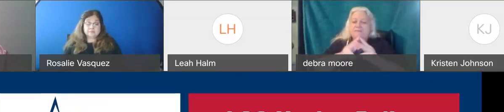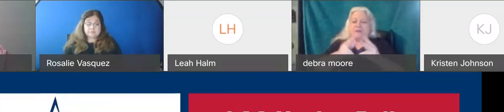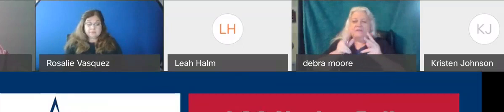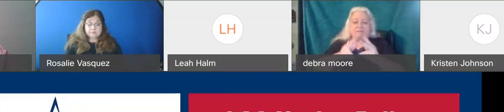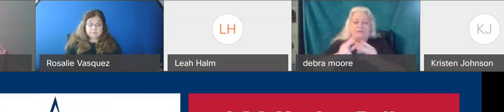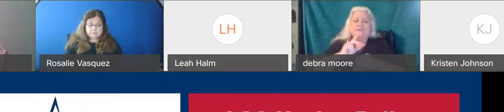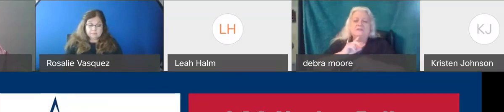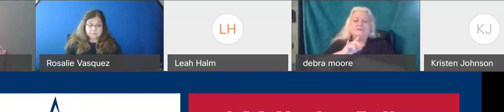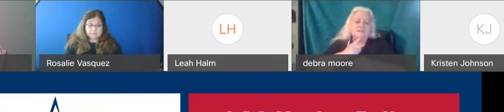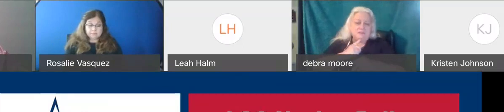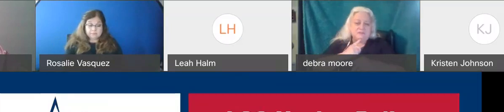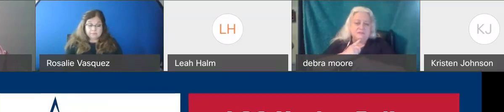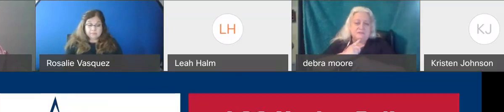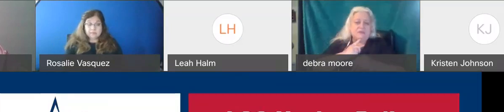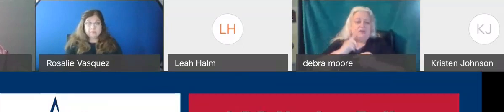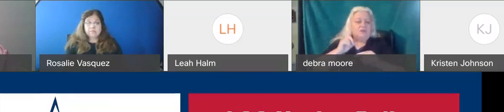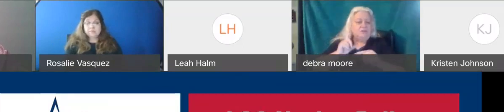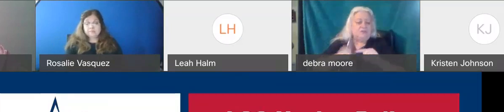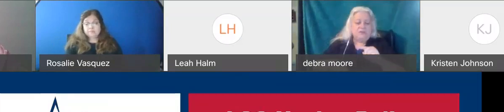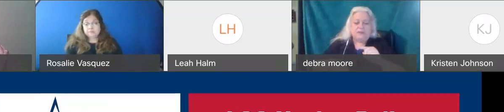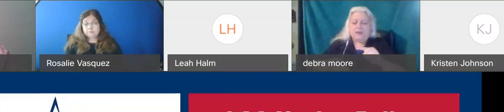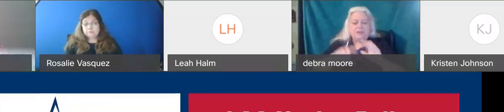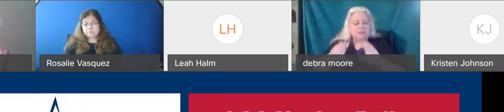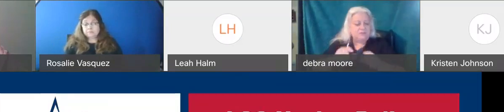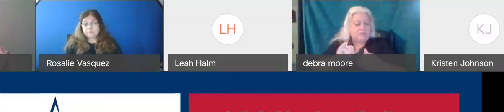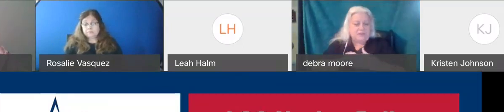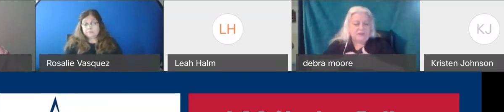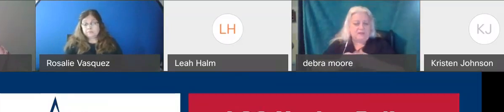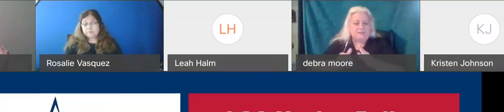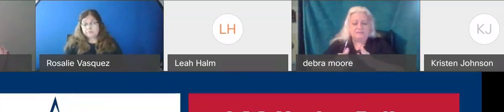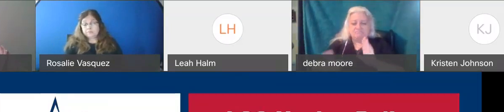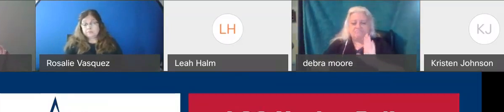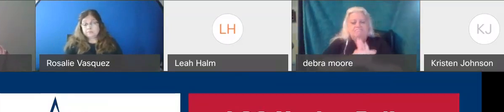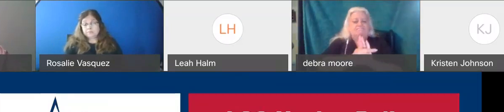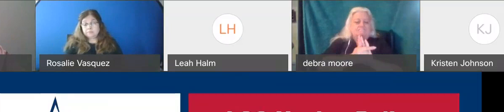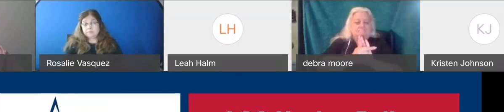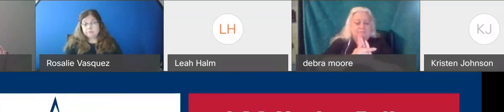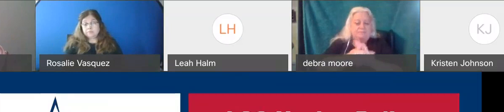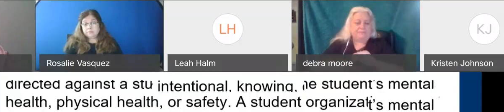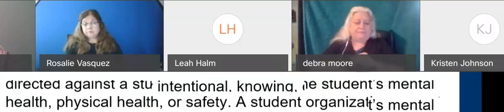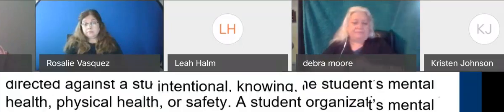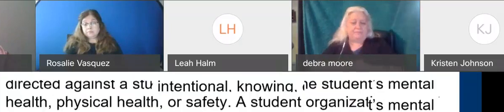be reported to Student Life immediately if it occurs within your RSO.